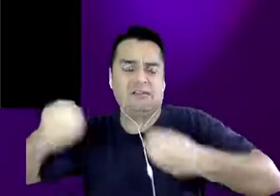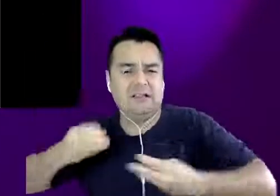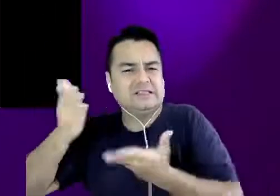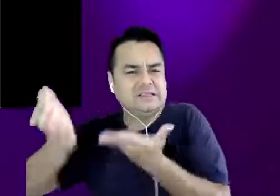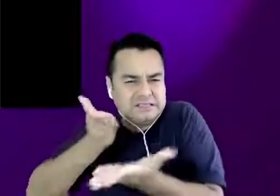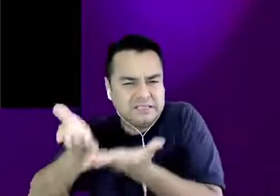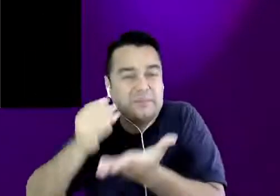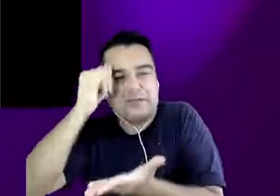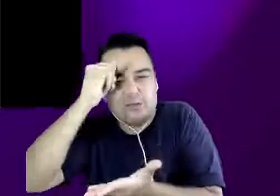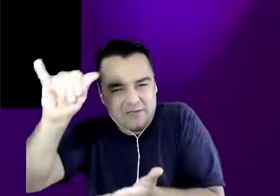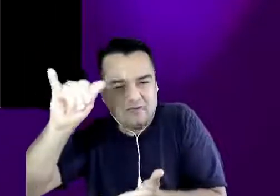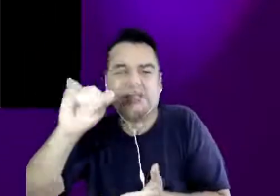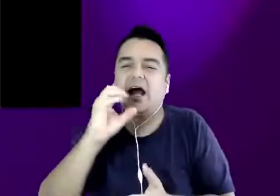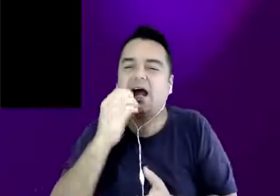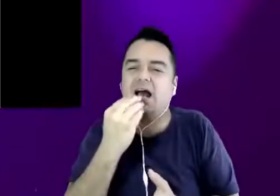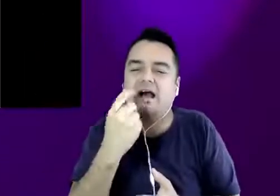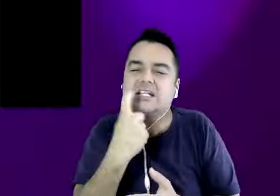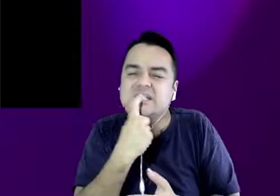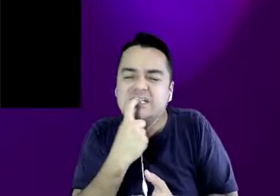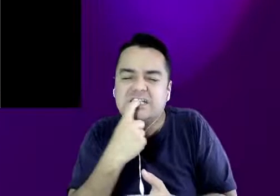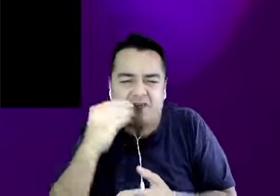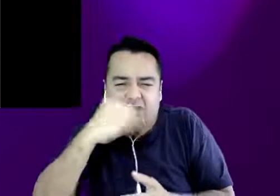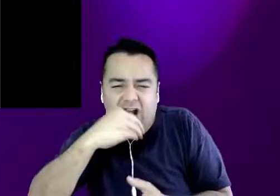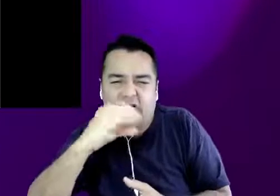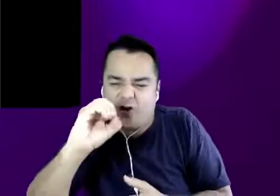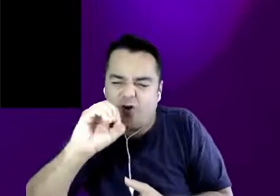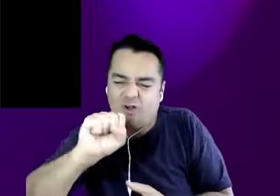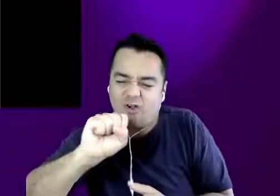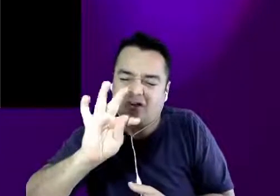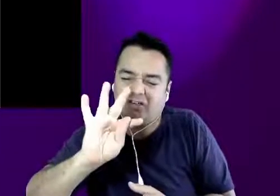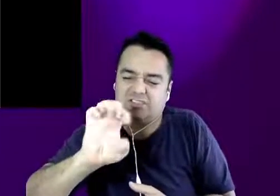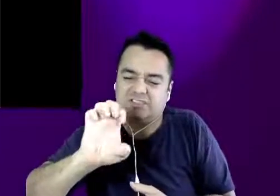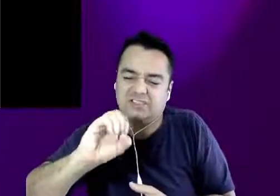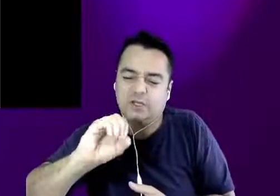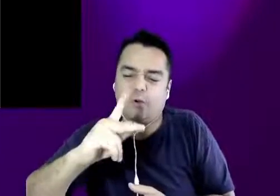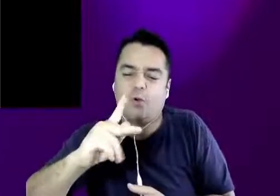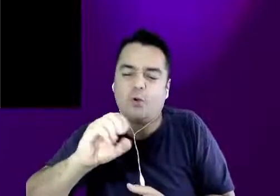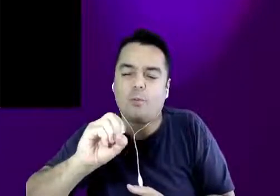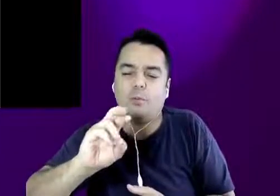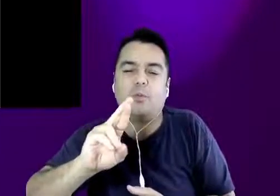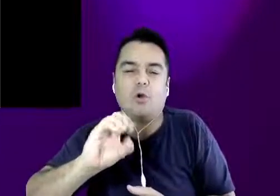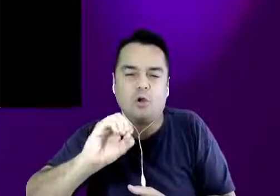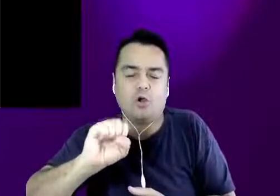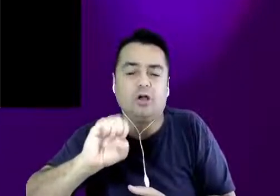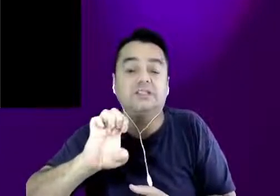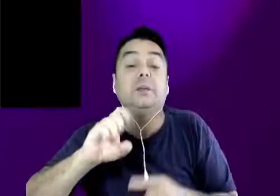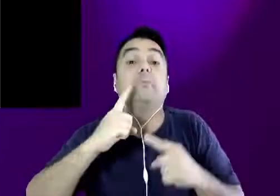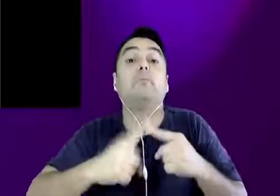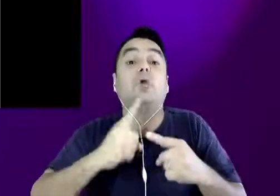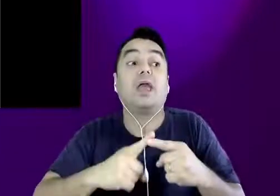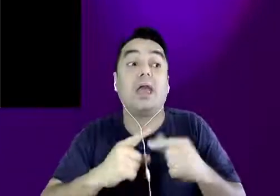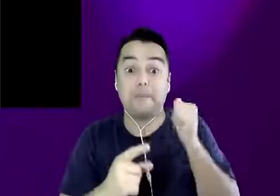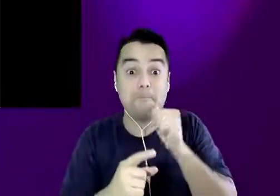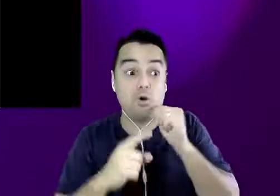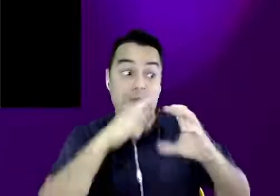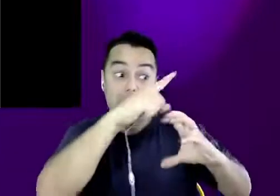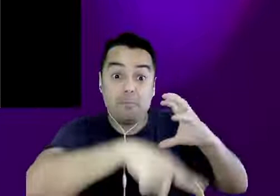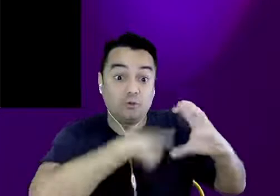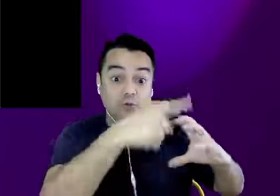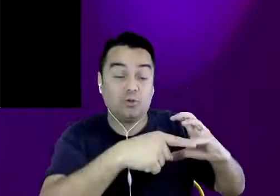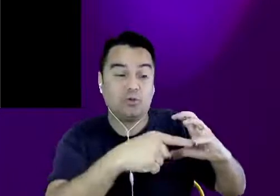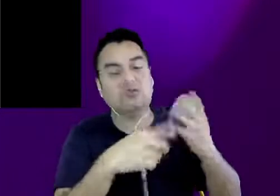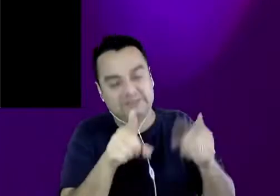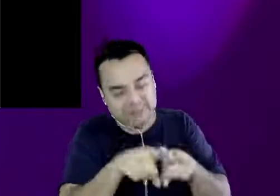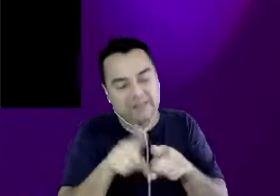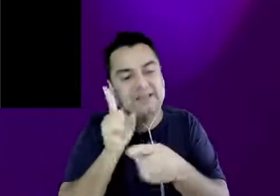in freezing eggs, we also became very good in freezing ovarian tissue. So therefore, one of the idea in